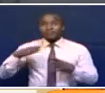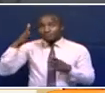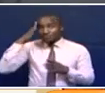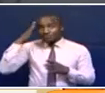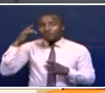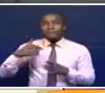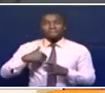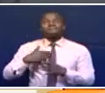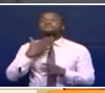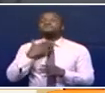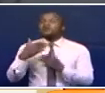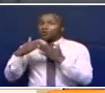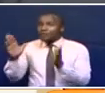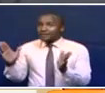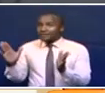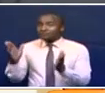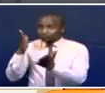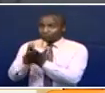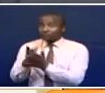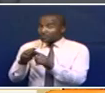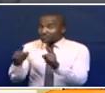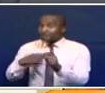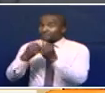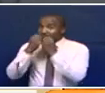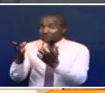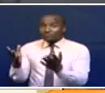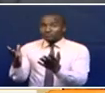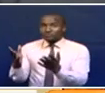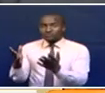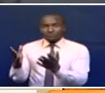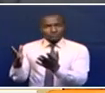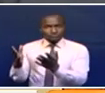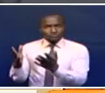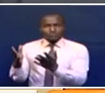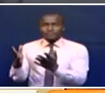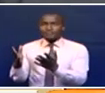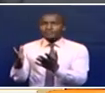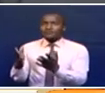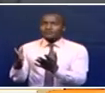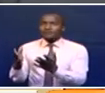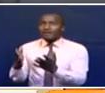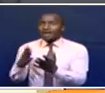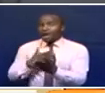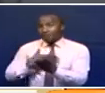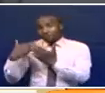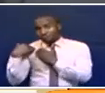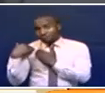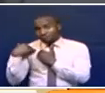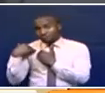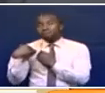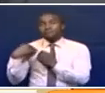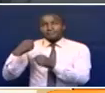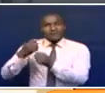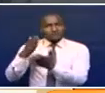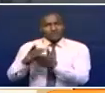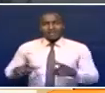very realistic. But I can tell you impressions to make our mandate will be to make